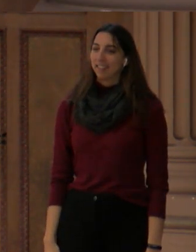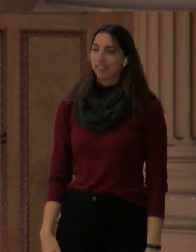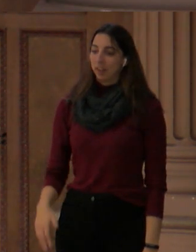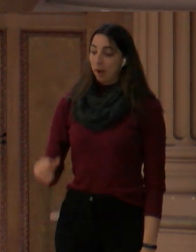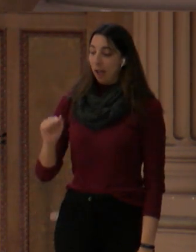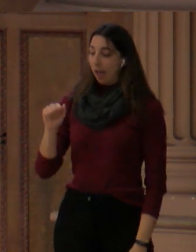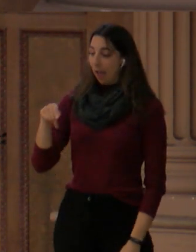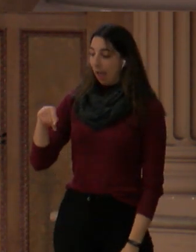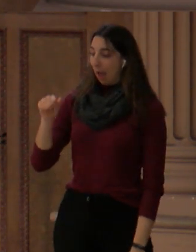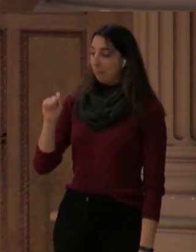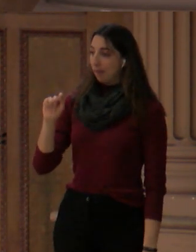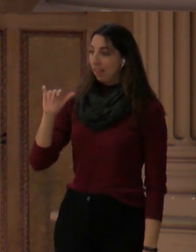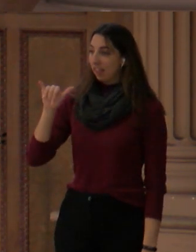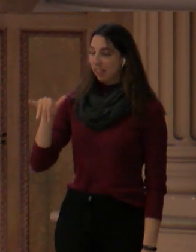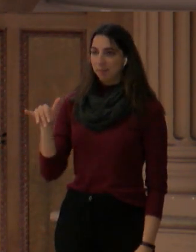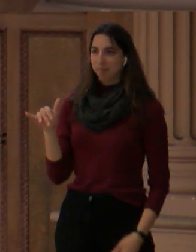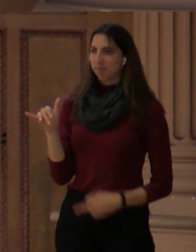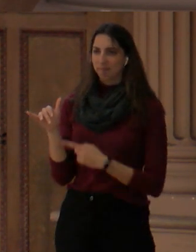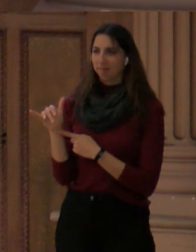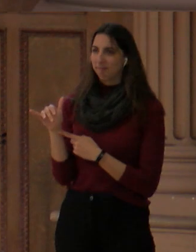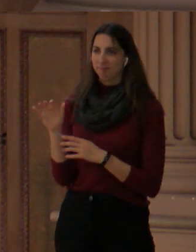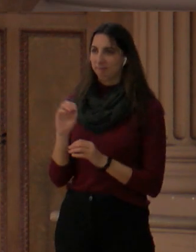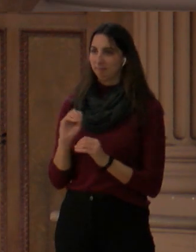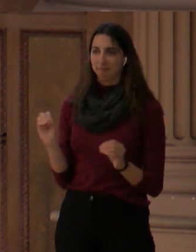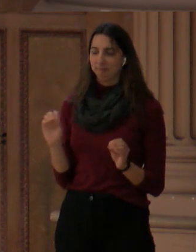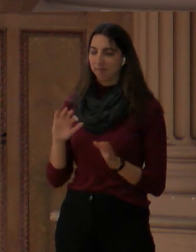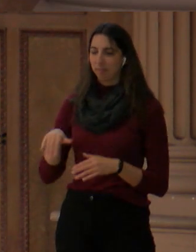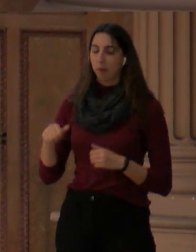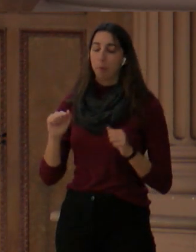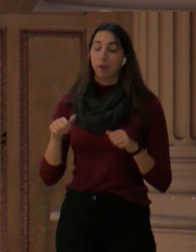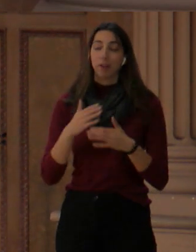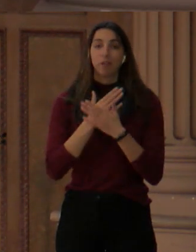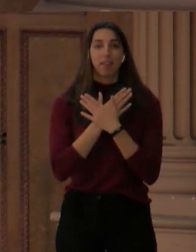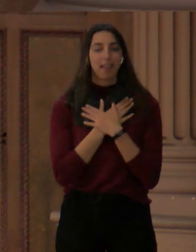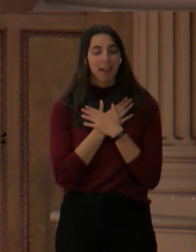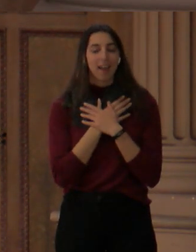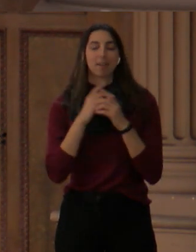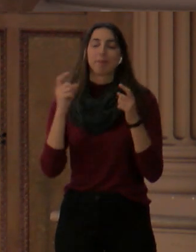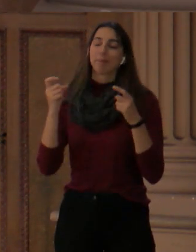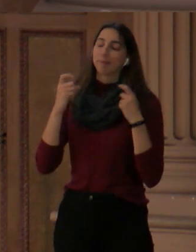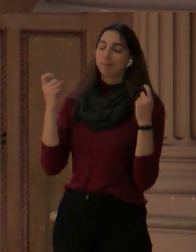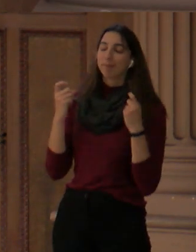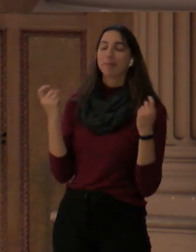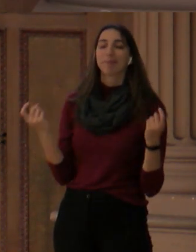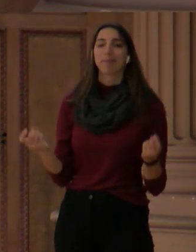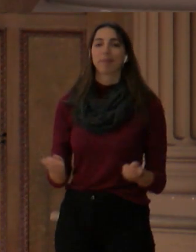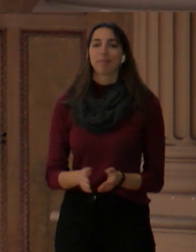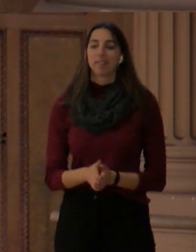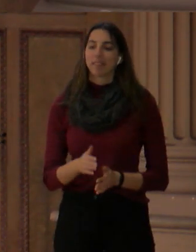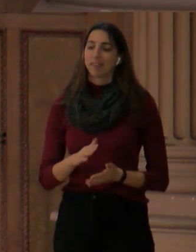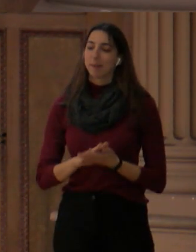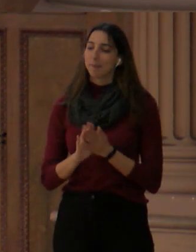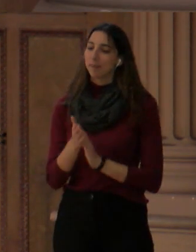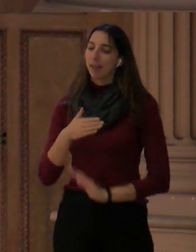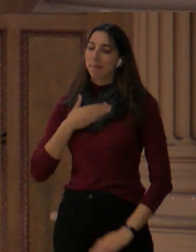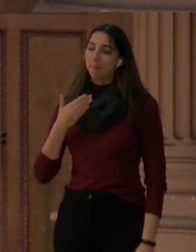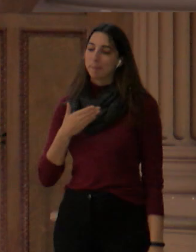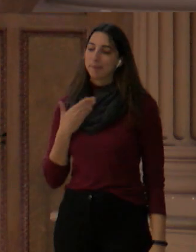the righteous king rises. You can relax. You can rejoice. You can let your hair down. You can celebrate with abandon